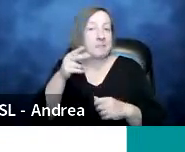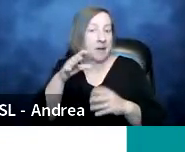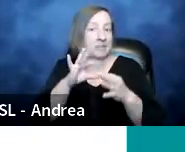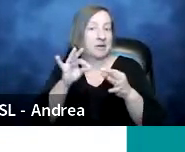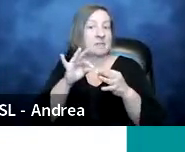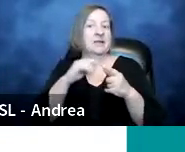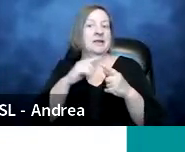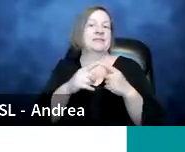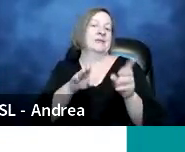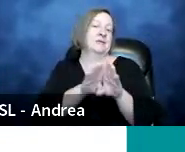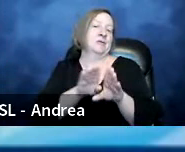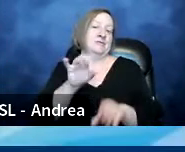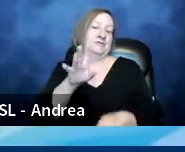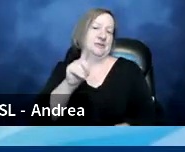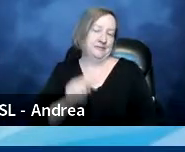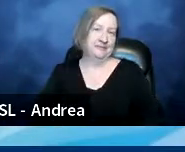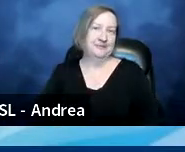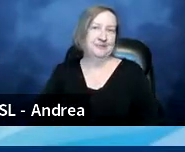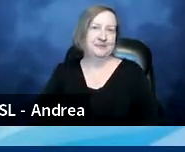closeout.